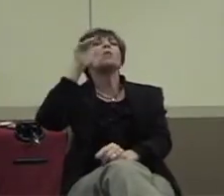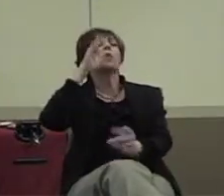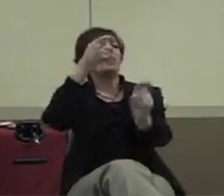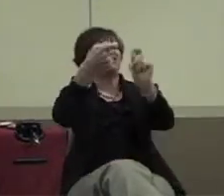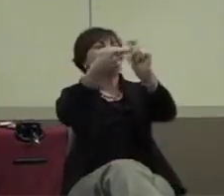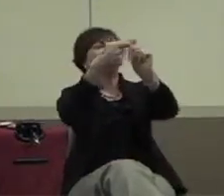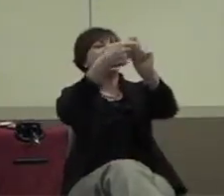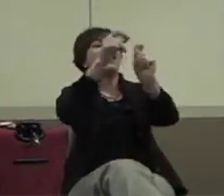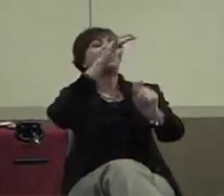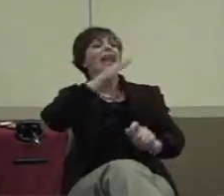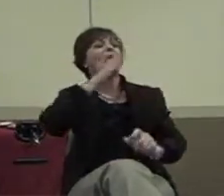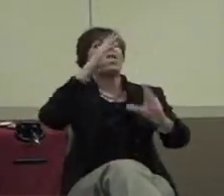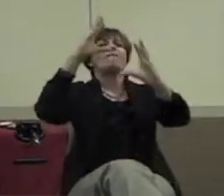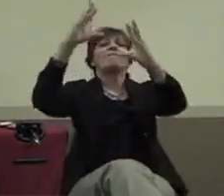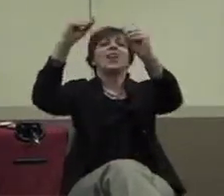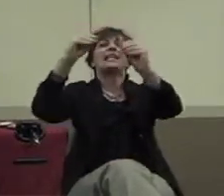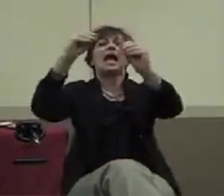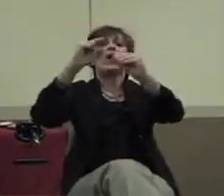be my fault.